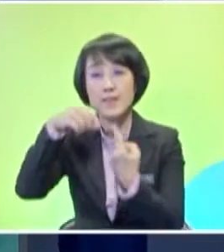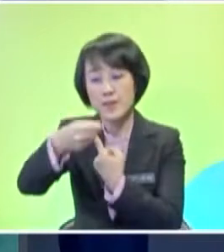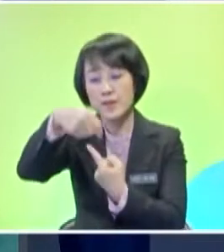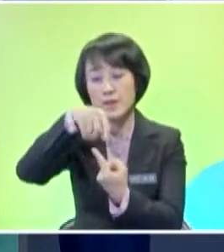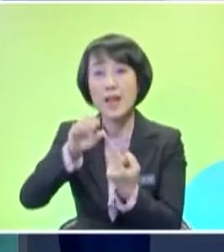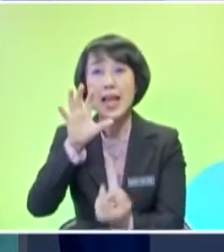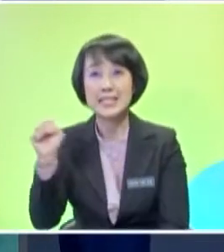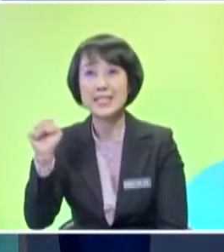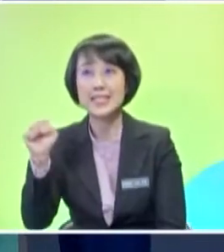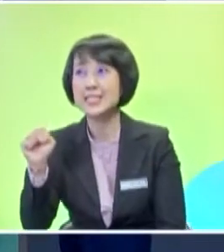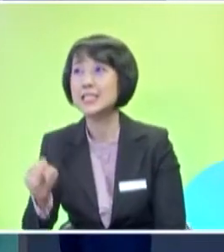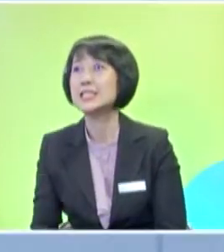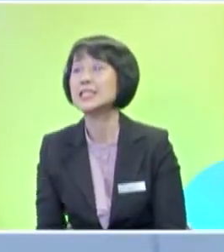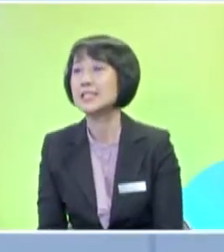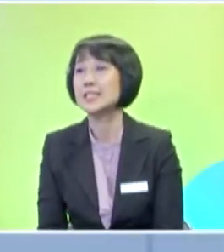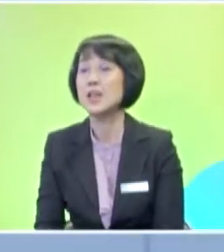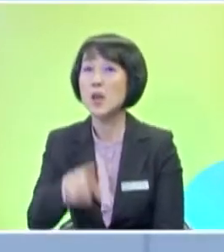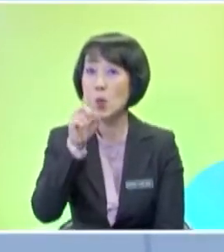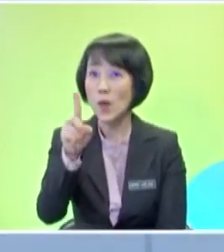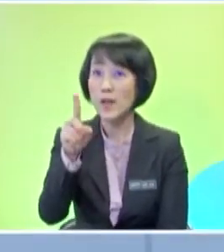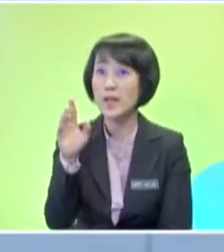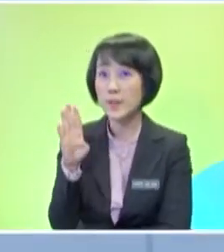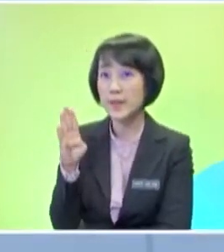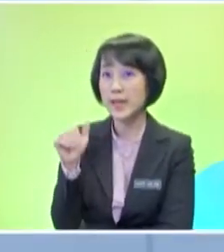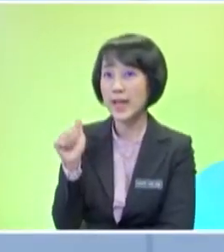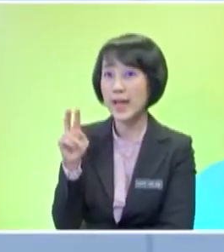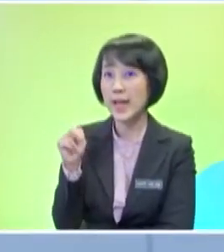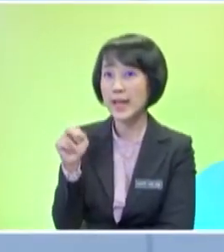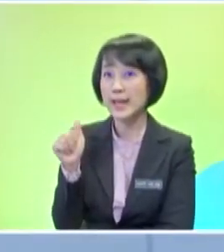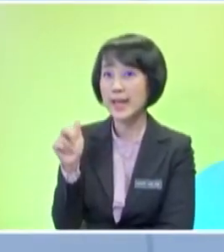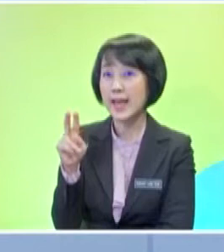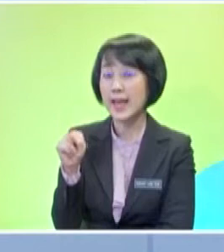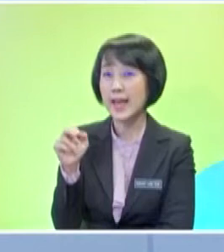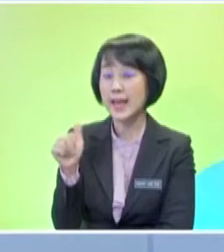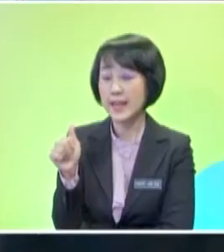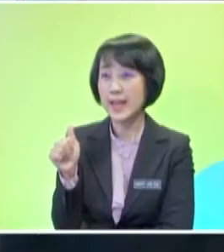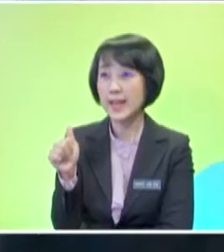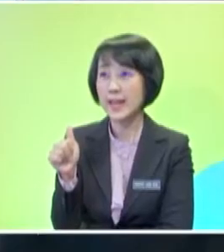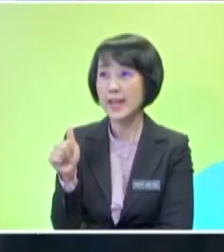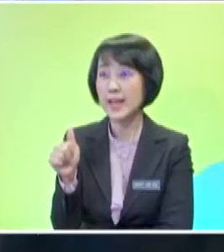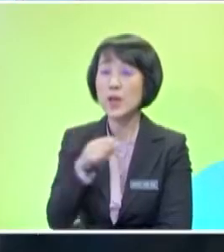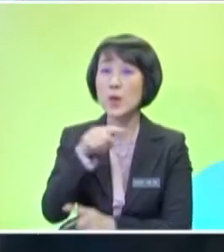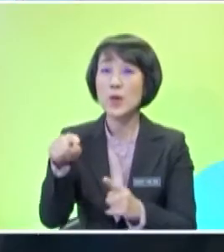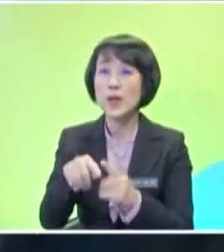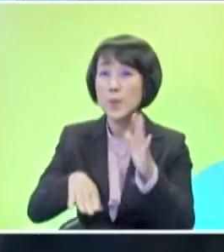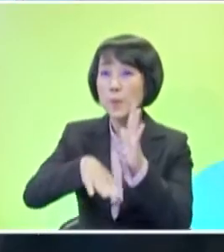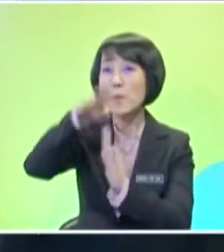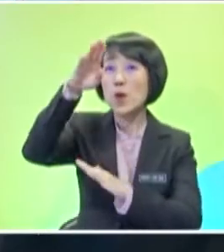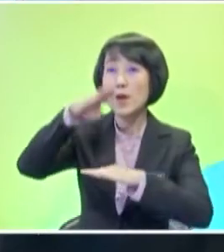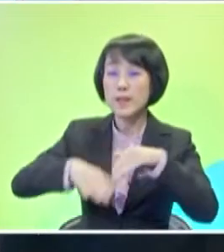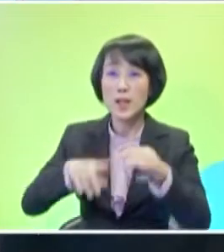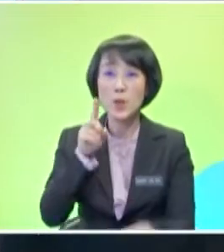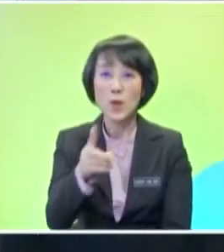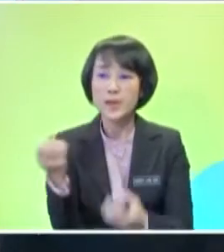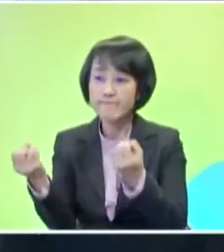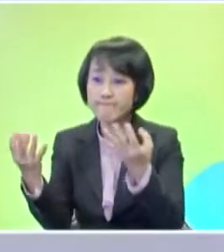this, B A N A N A, banana. Okay. If it is more than one banana, then we